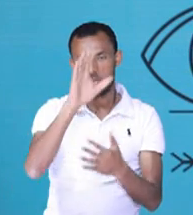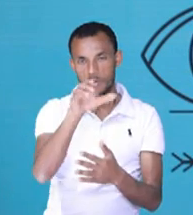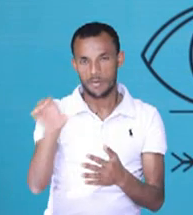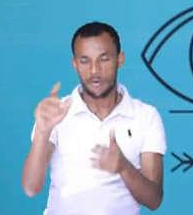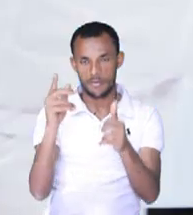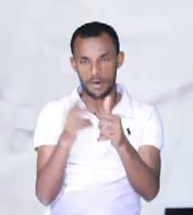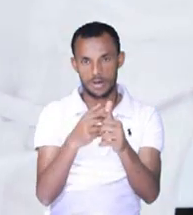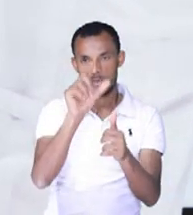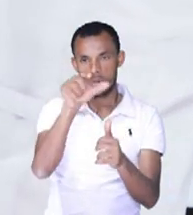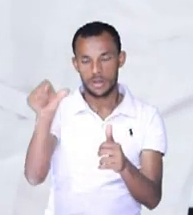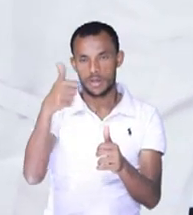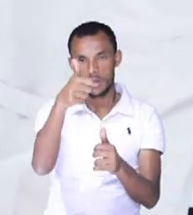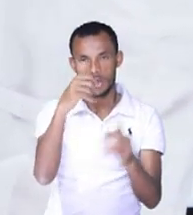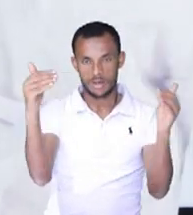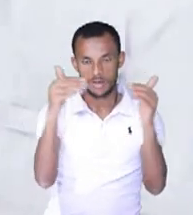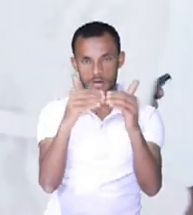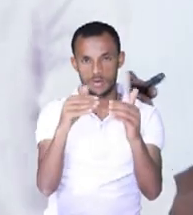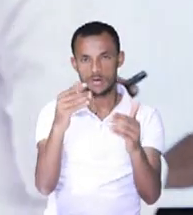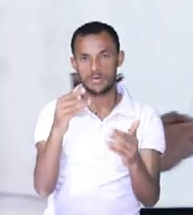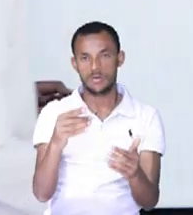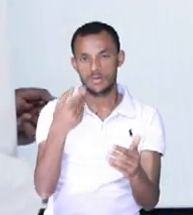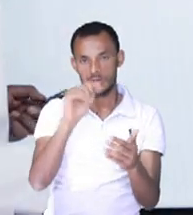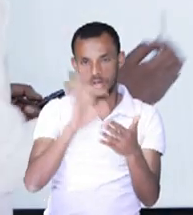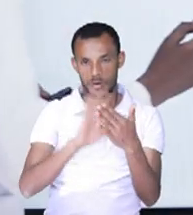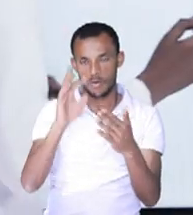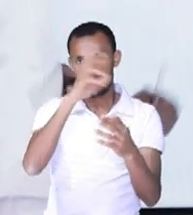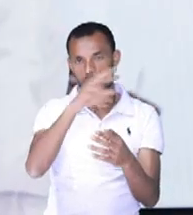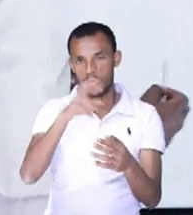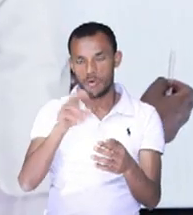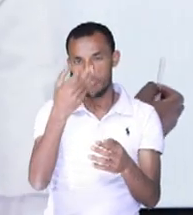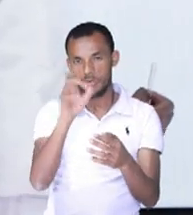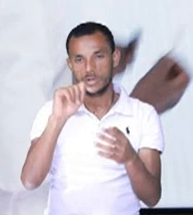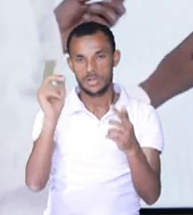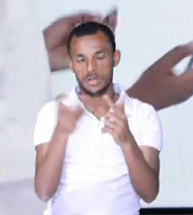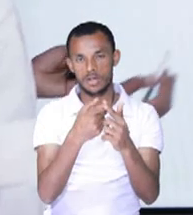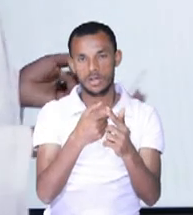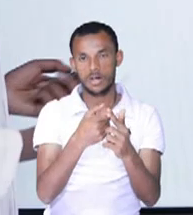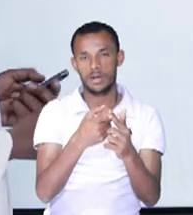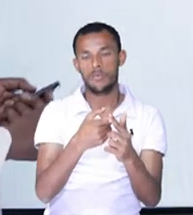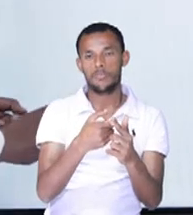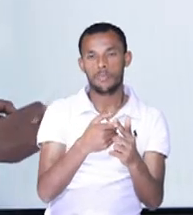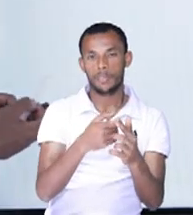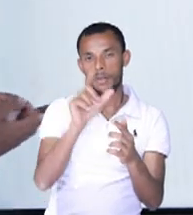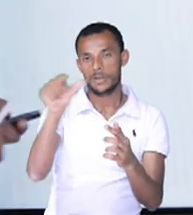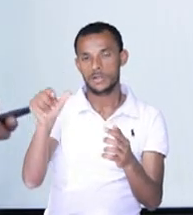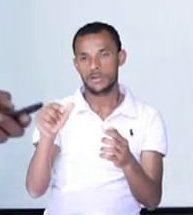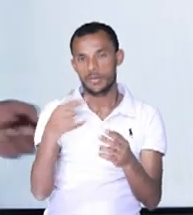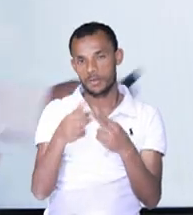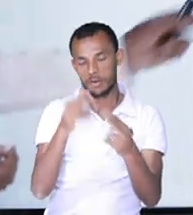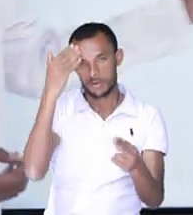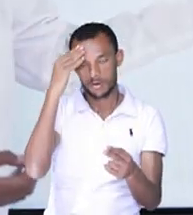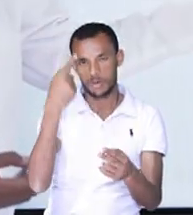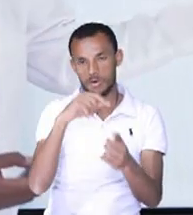of the first matrix A is equal to the number of rows of the second matrix. Multiplication is defined. So what will be